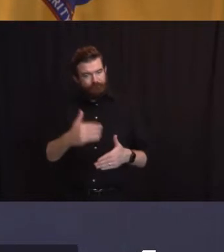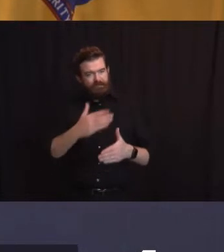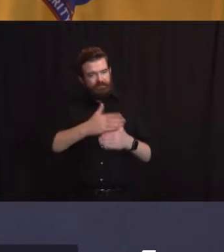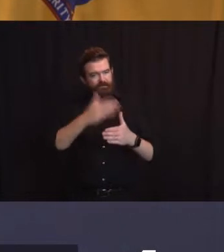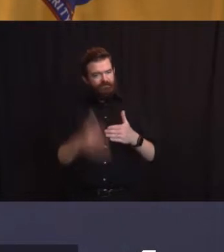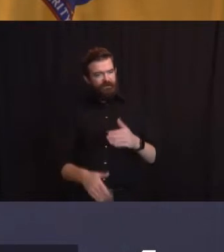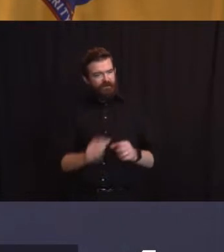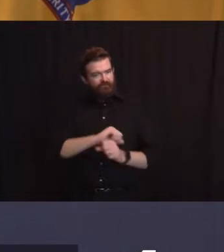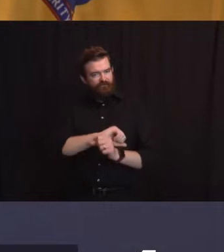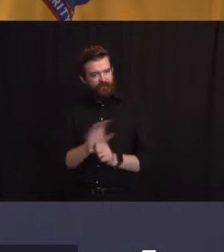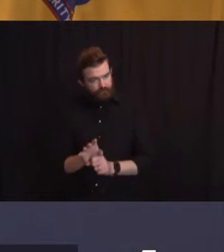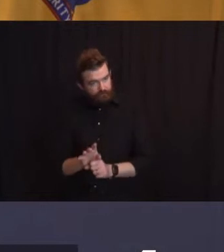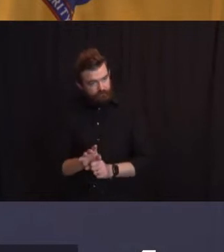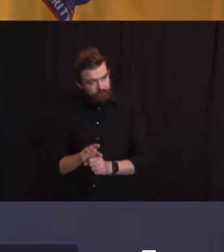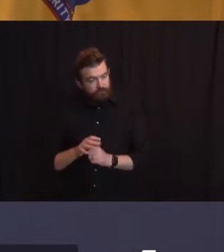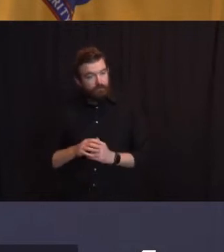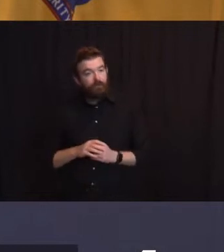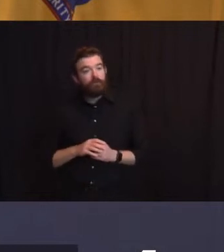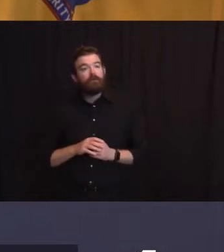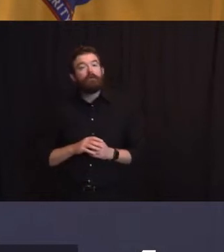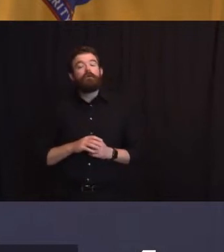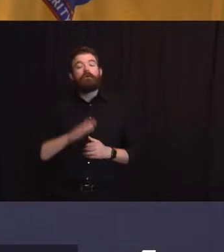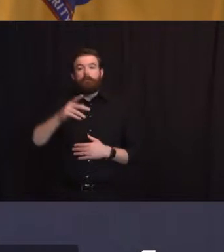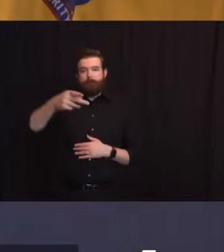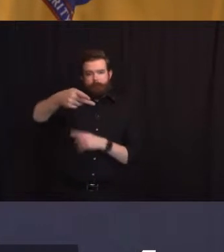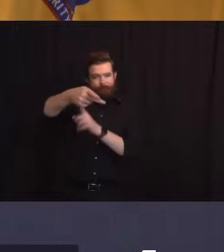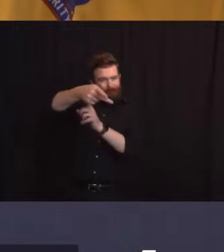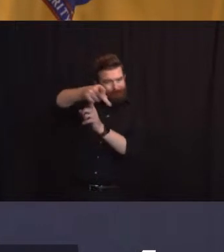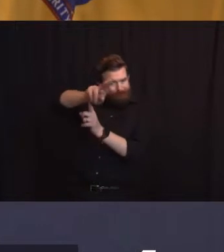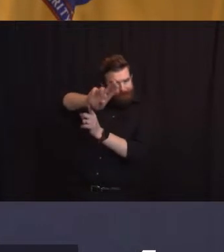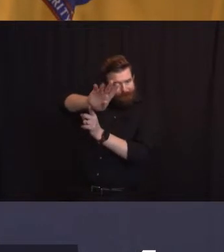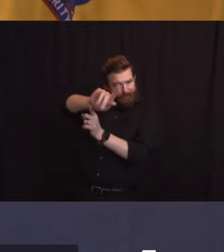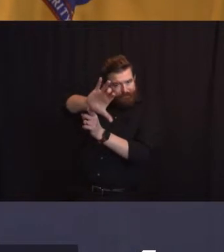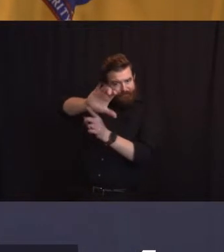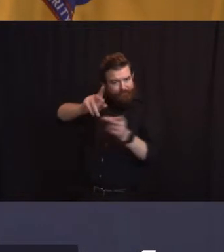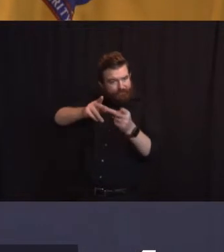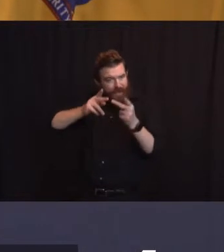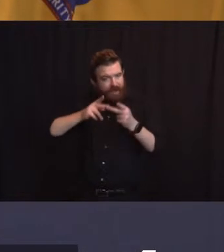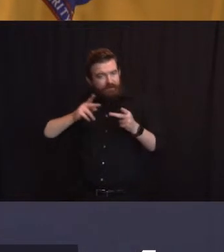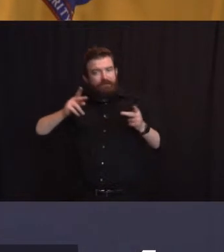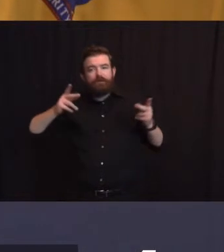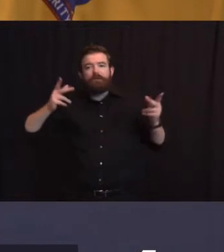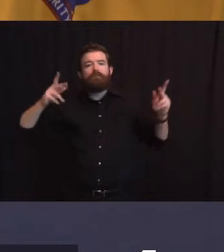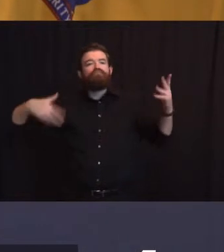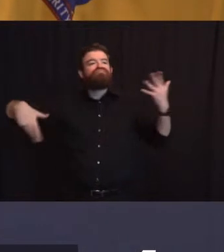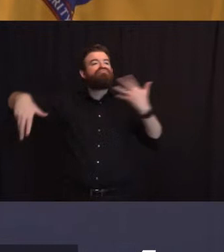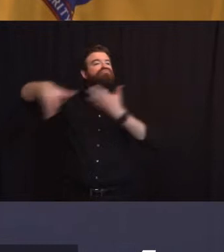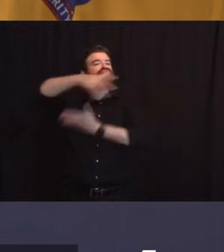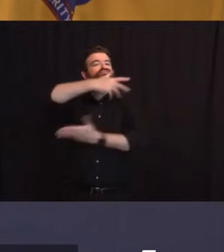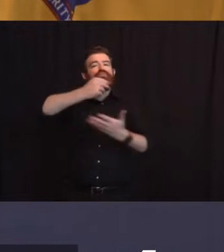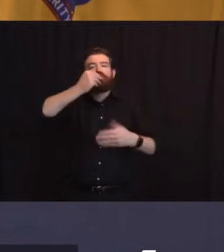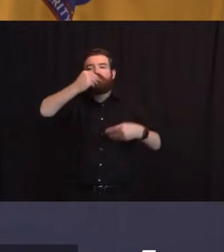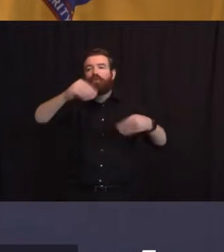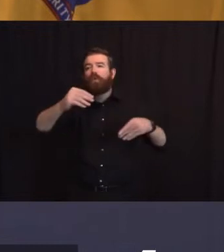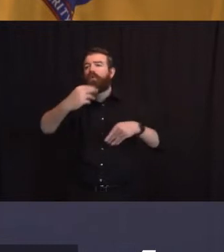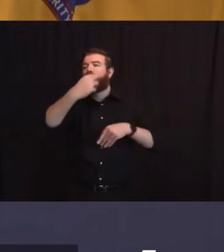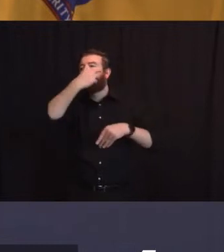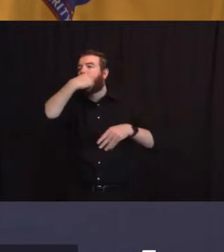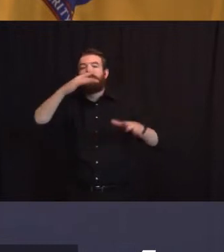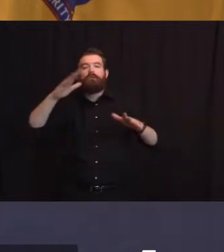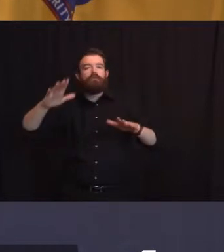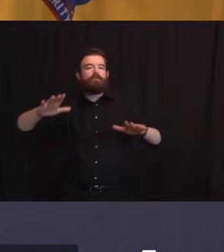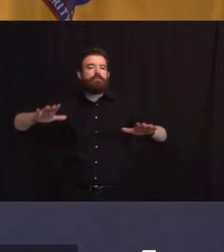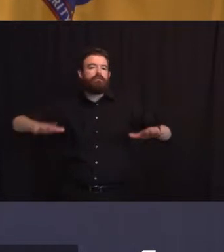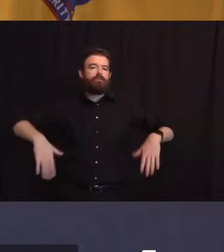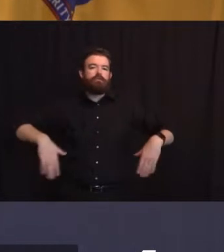we're just not there yet, and we're putting an enormous burden on the retail employee or the maitre d',